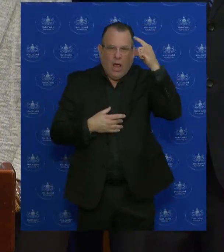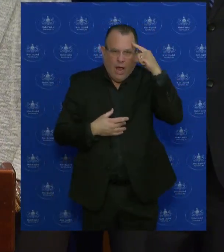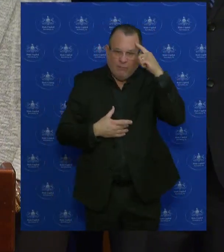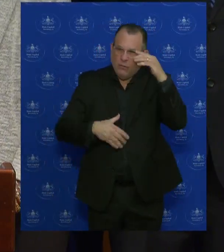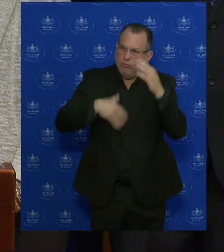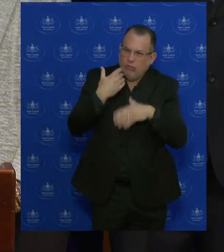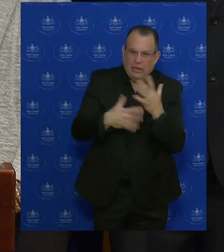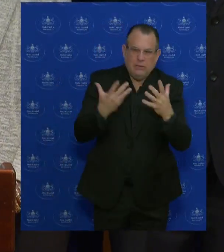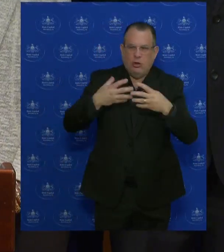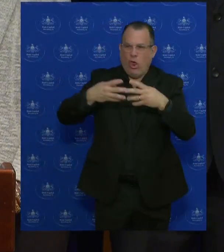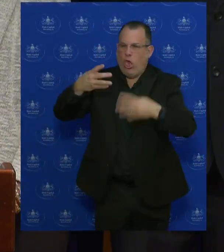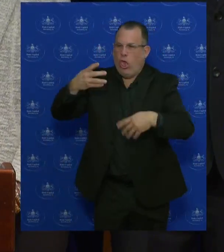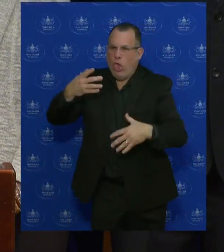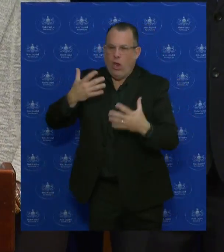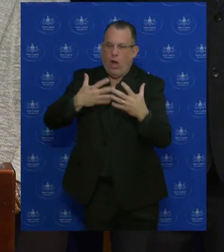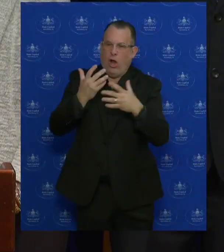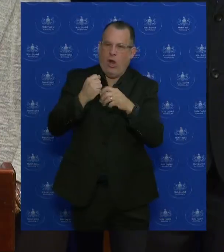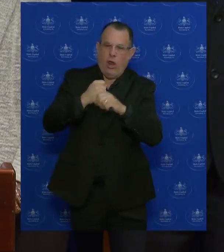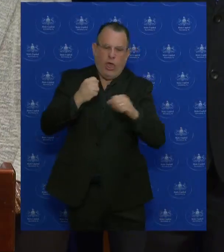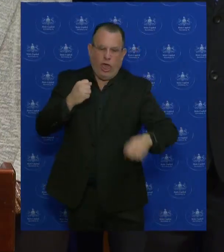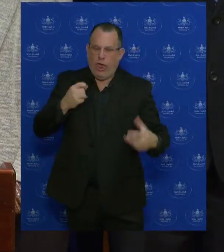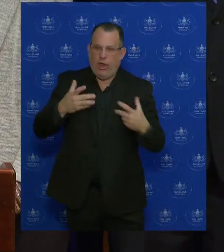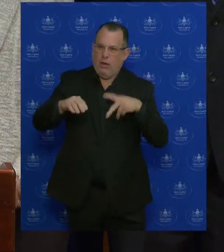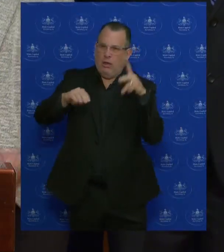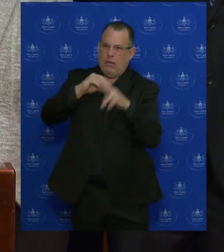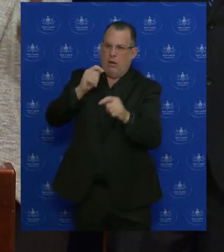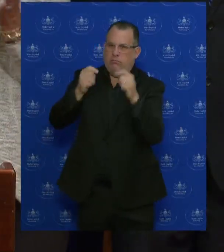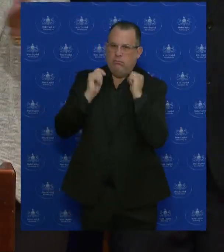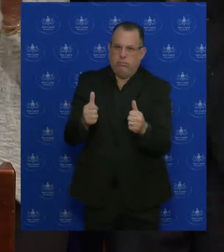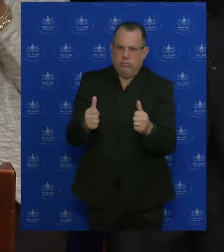monies back into their own hands where it belongs. Thank you.